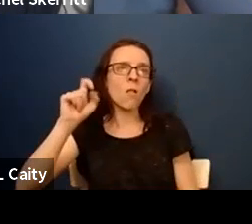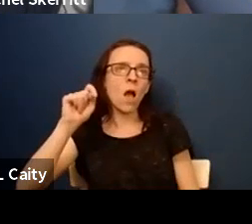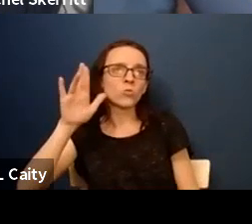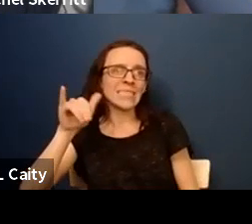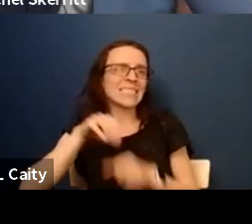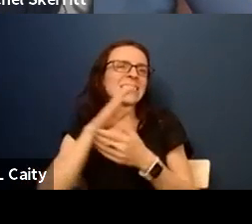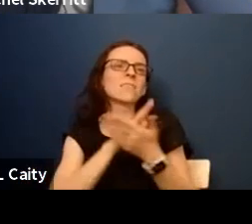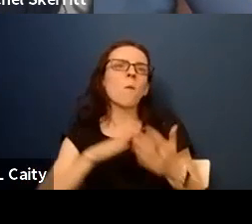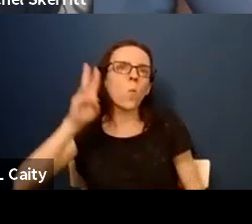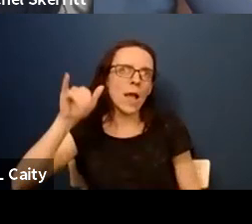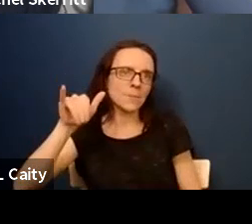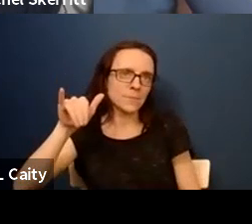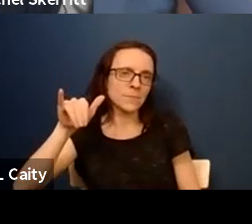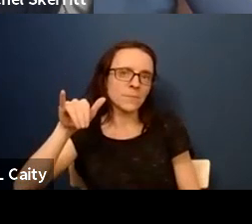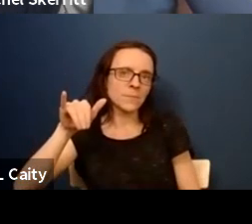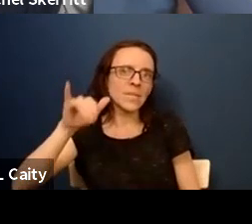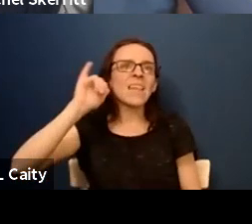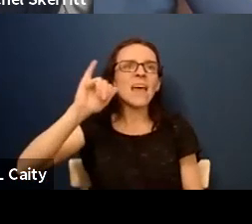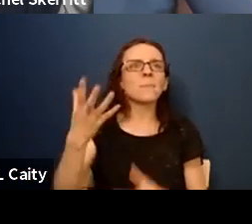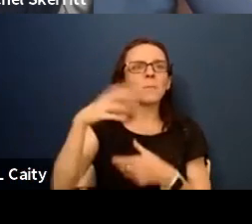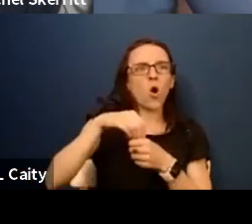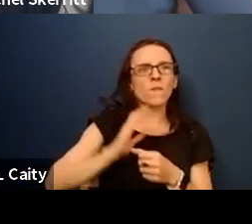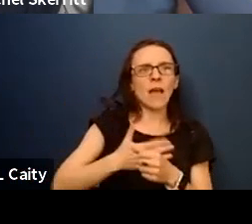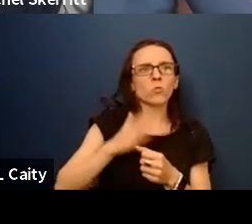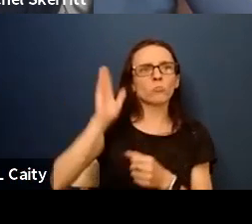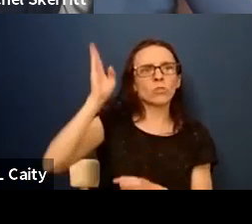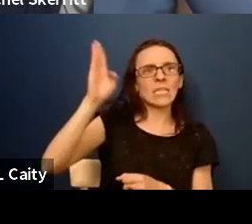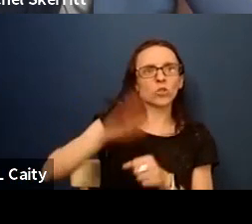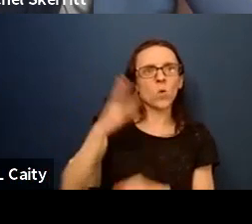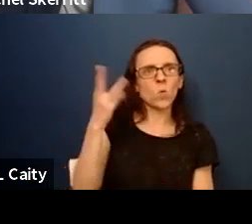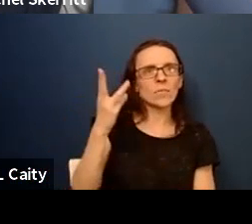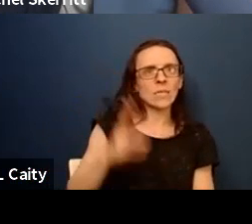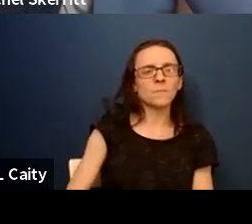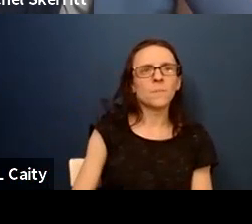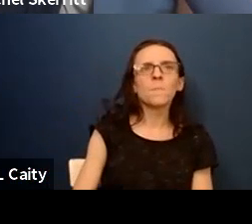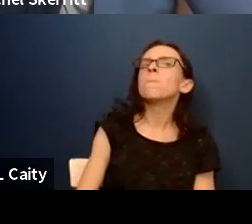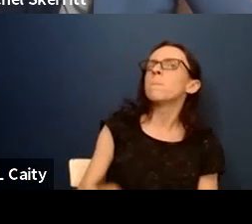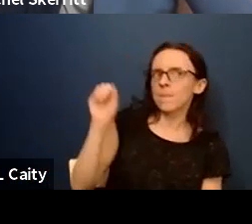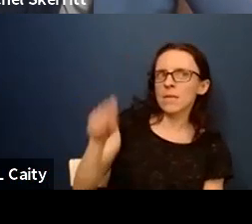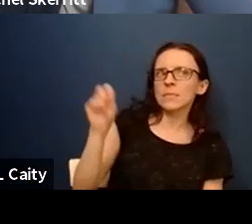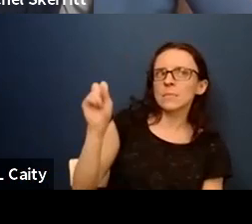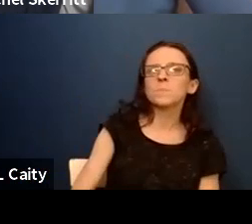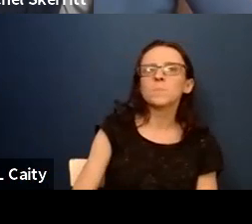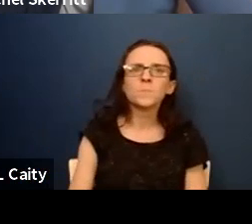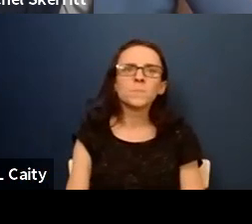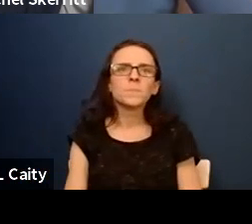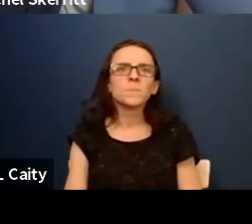some way, and that be part of our presentation on Wednesday. That is correct.